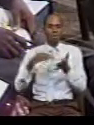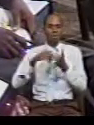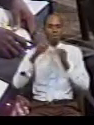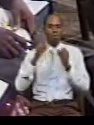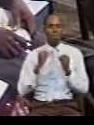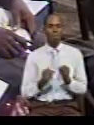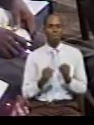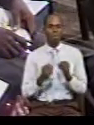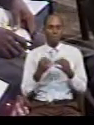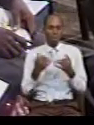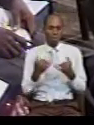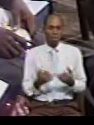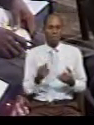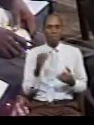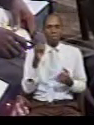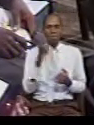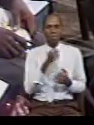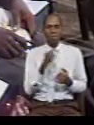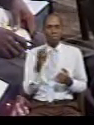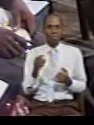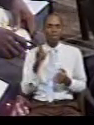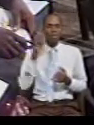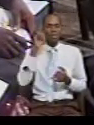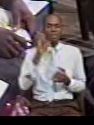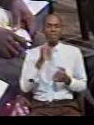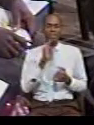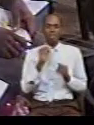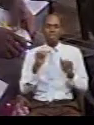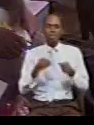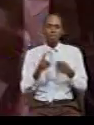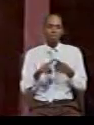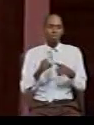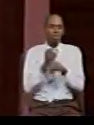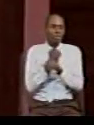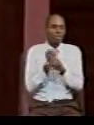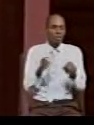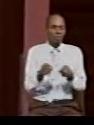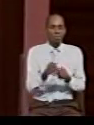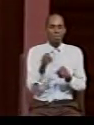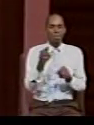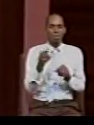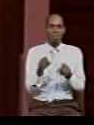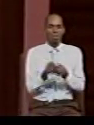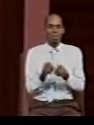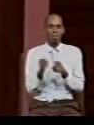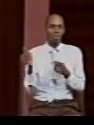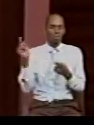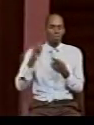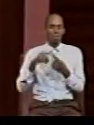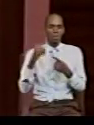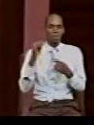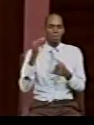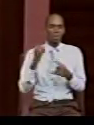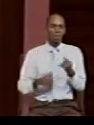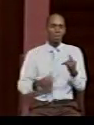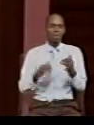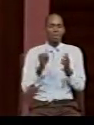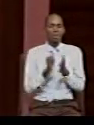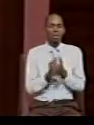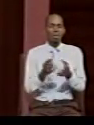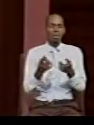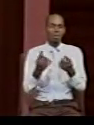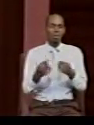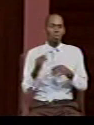is able also to save them to the uttermost that come